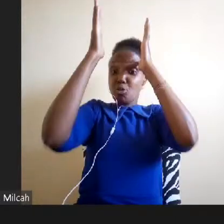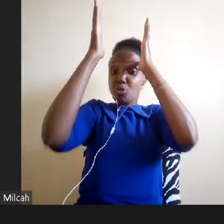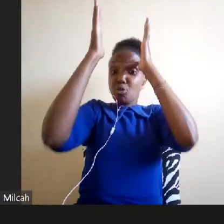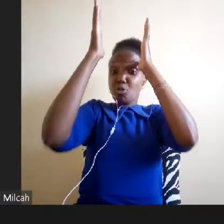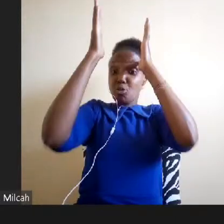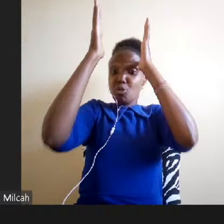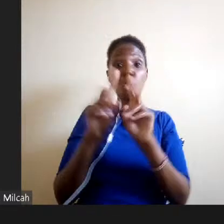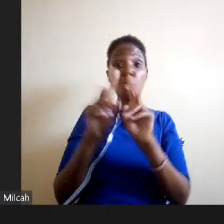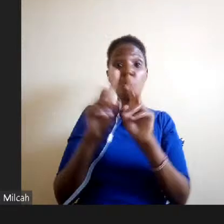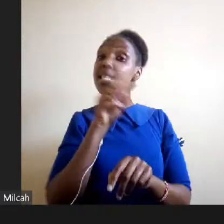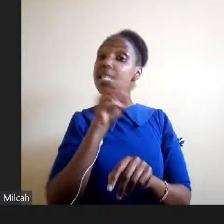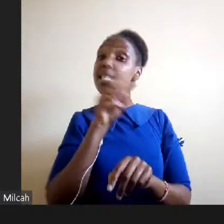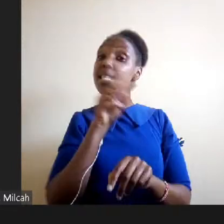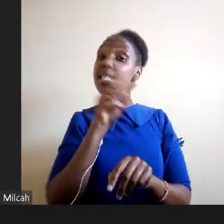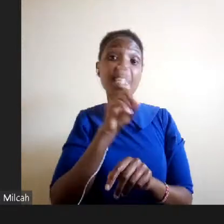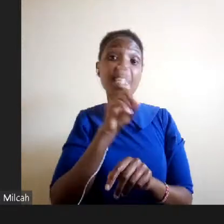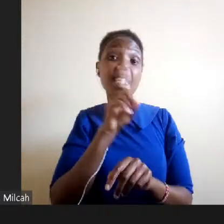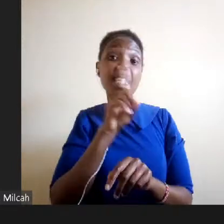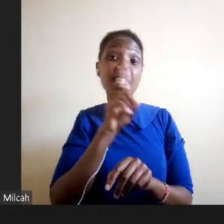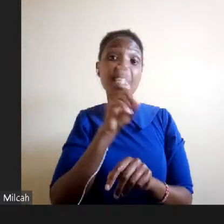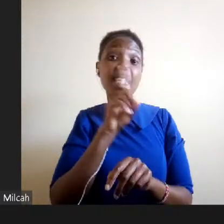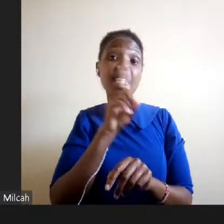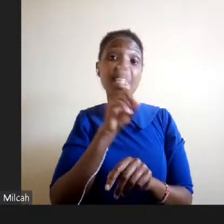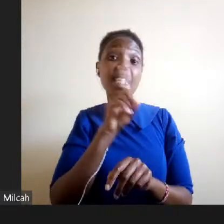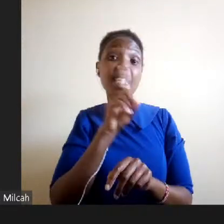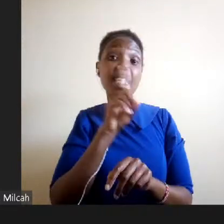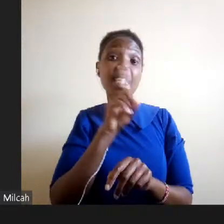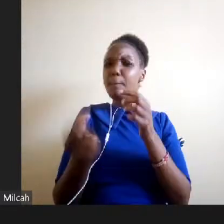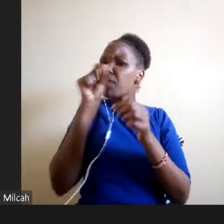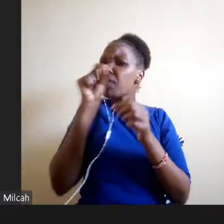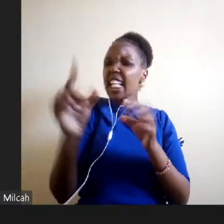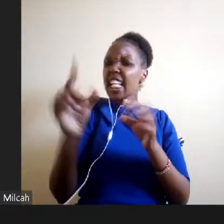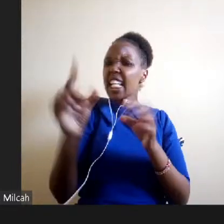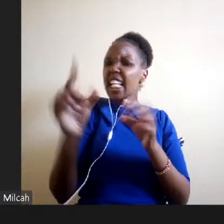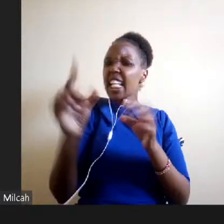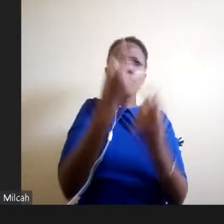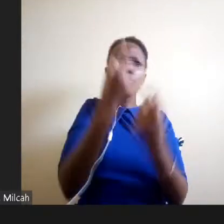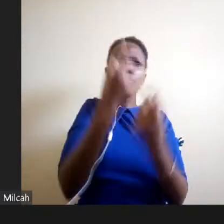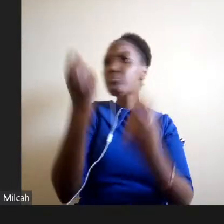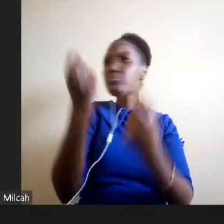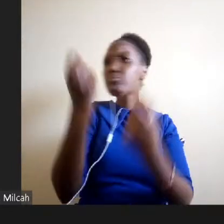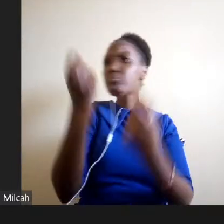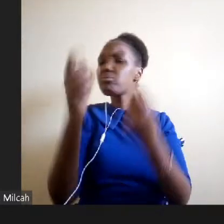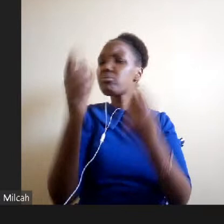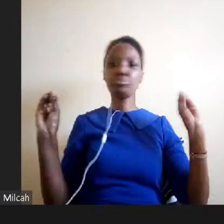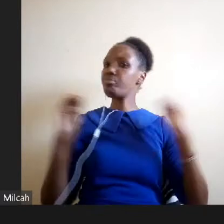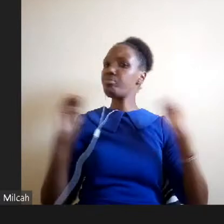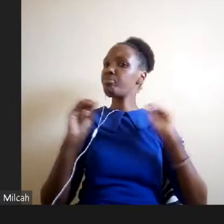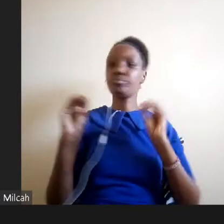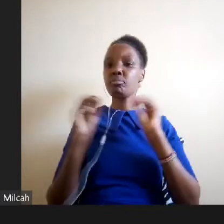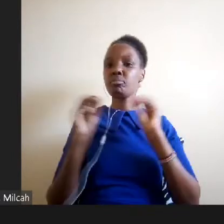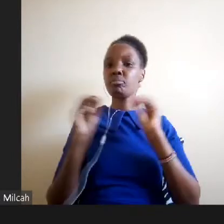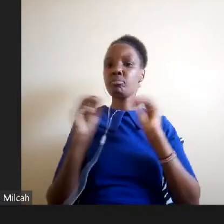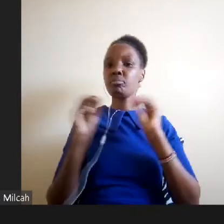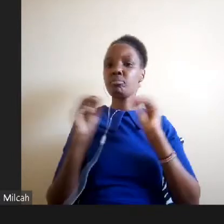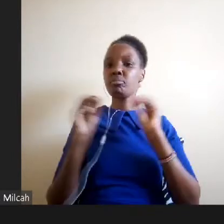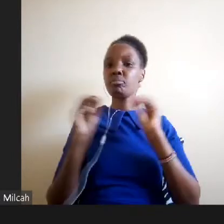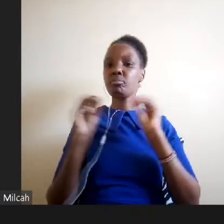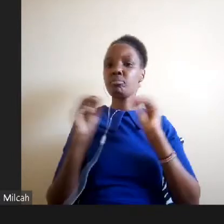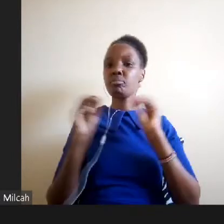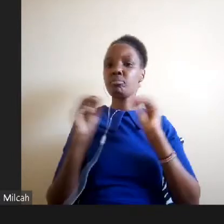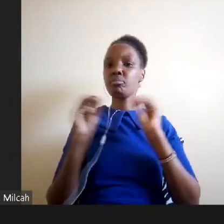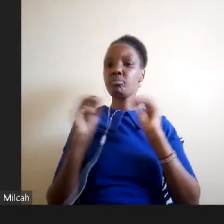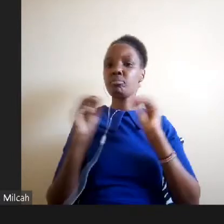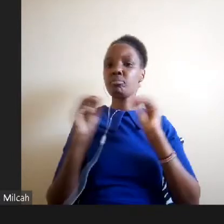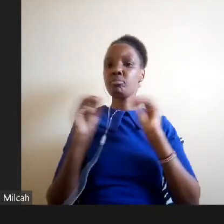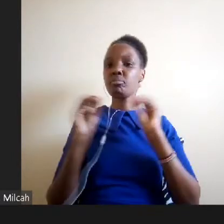to caution them against clicking pop-ups. We also need to start supervising those very younger internet users on how they're